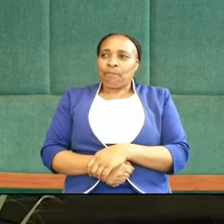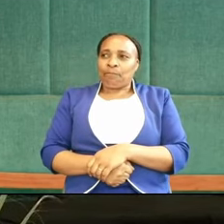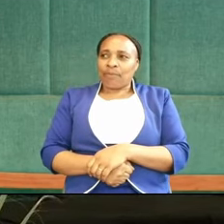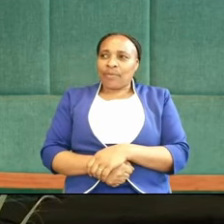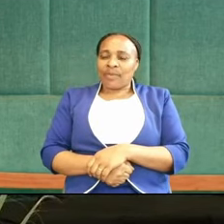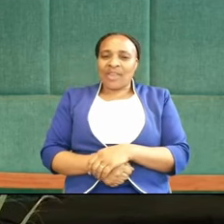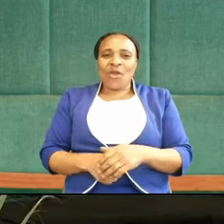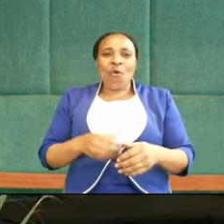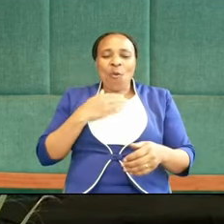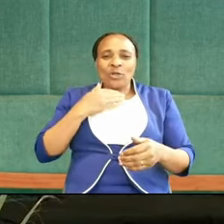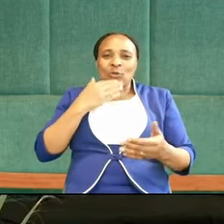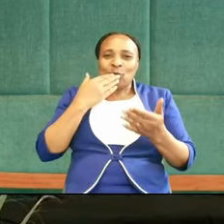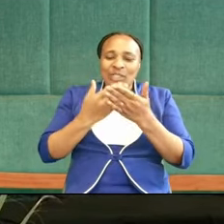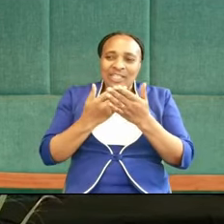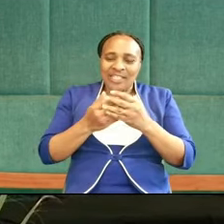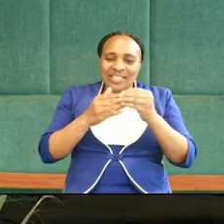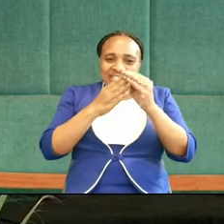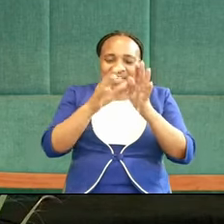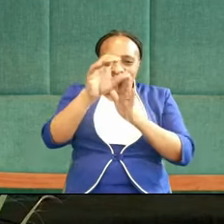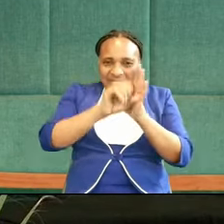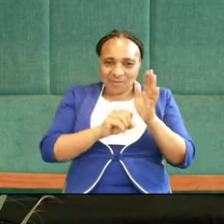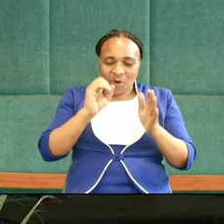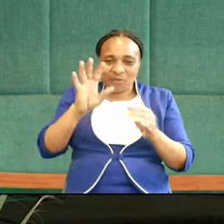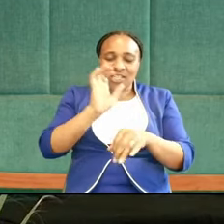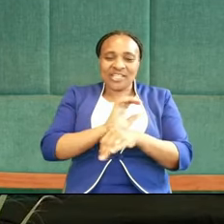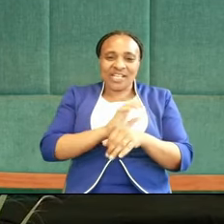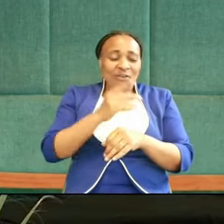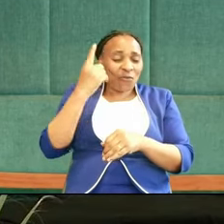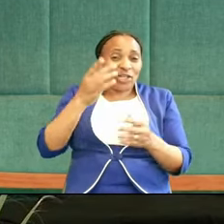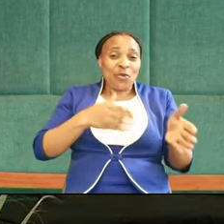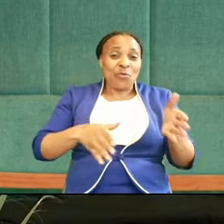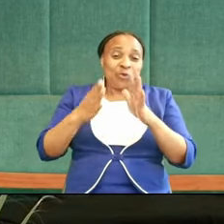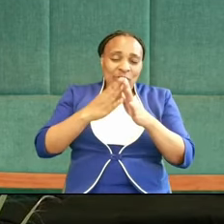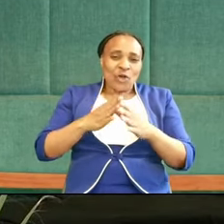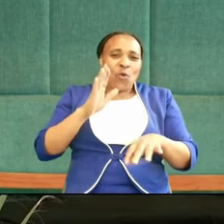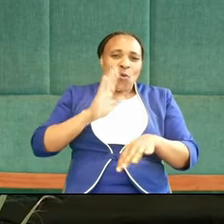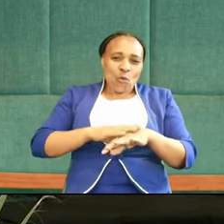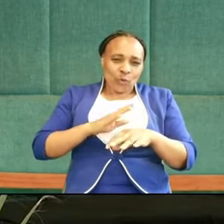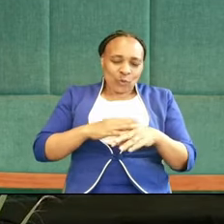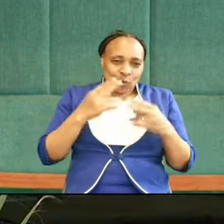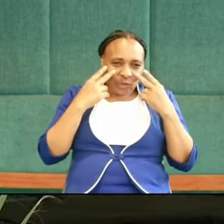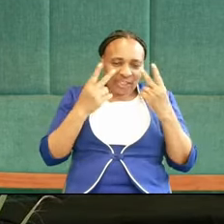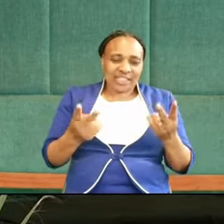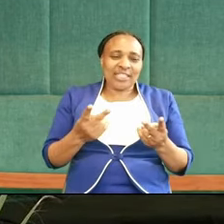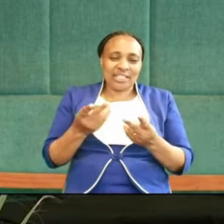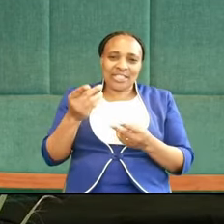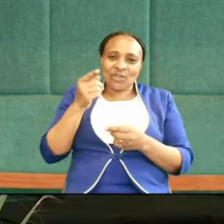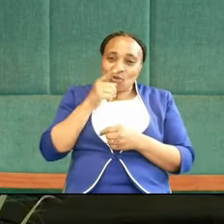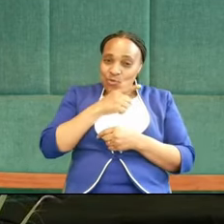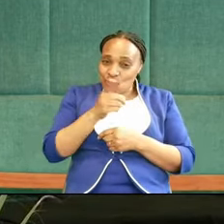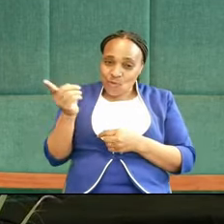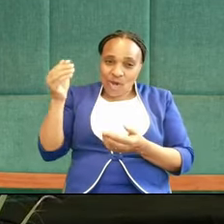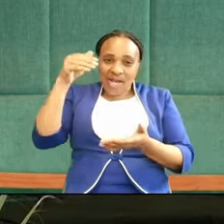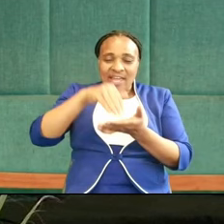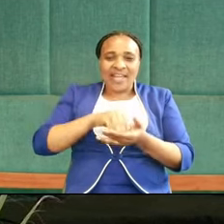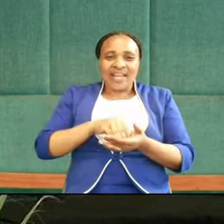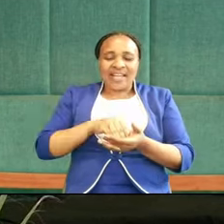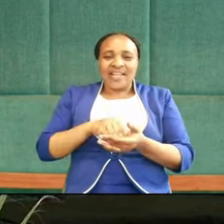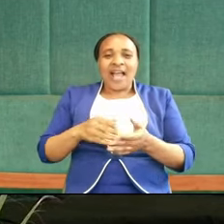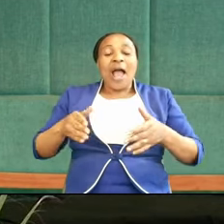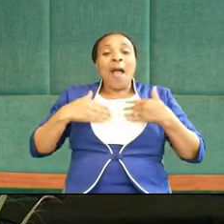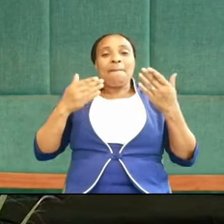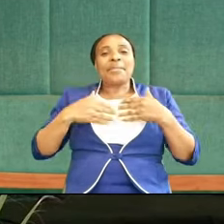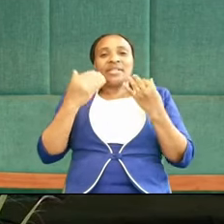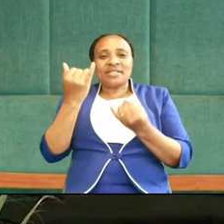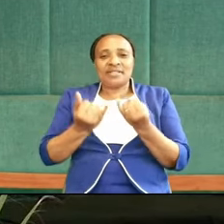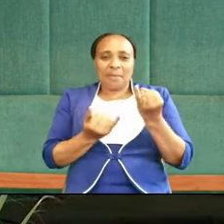I want to thank the leadership of the church for the privilege. It's good to see you again. We bless God. Happy